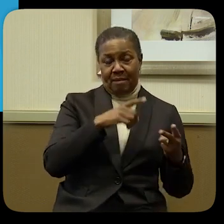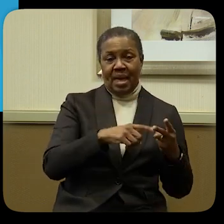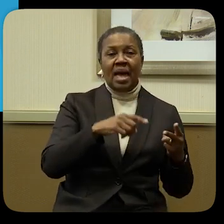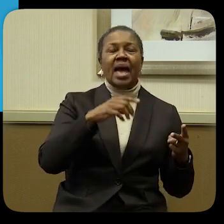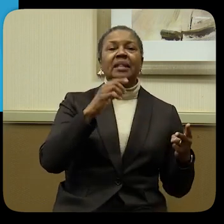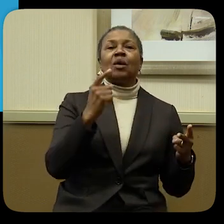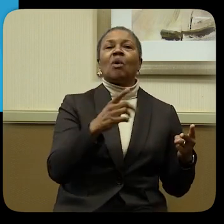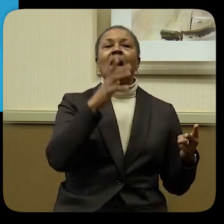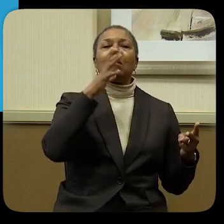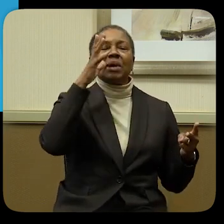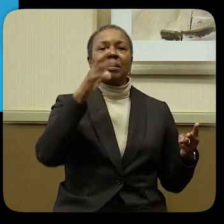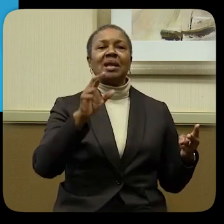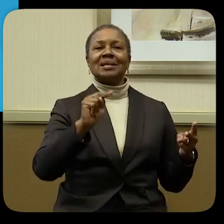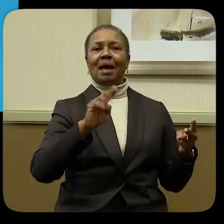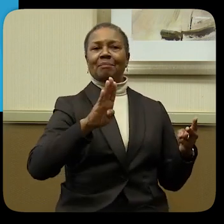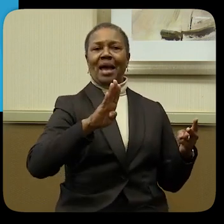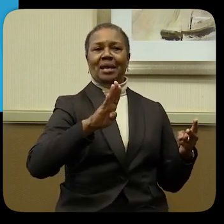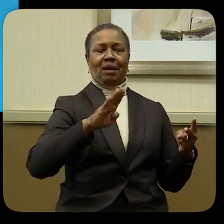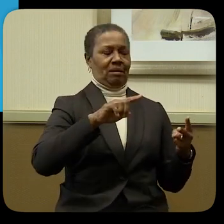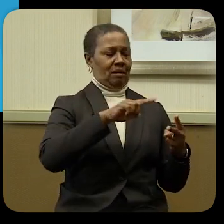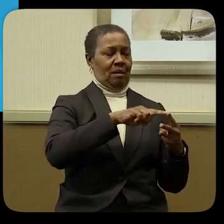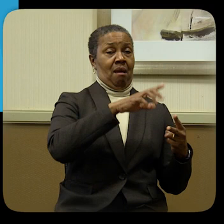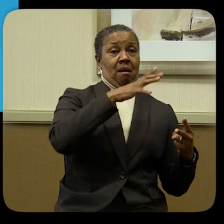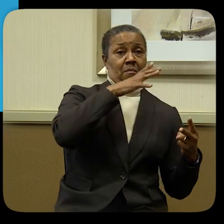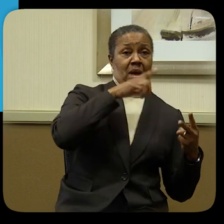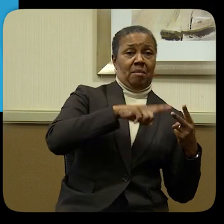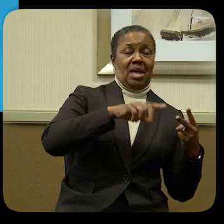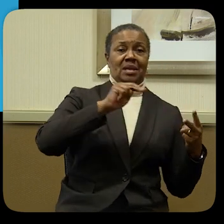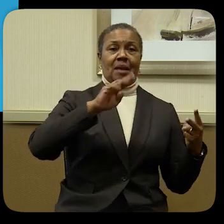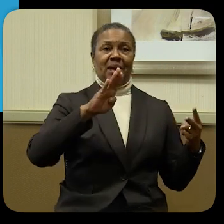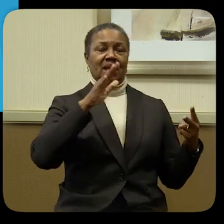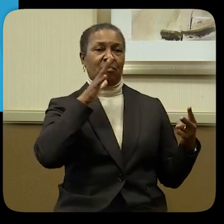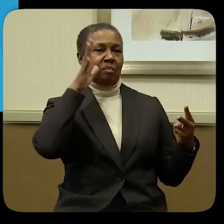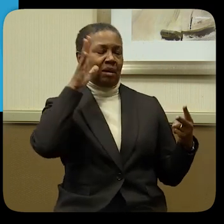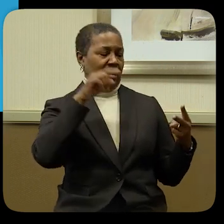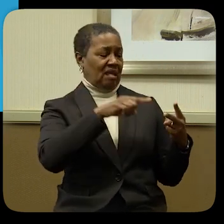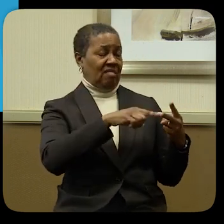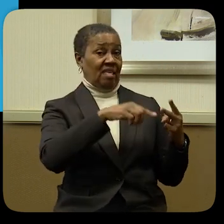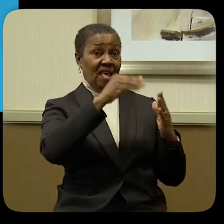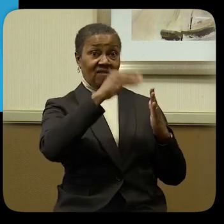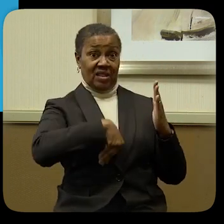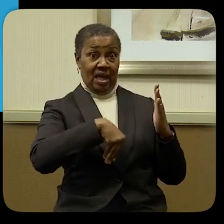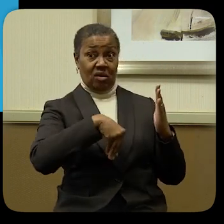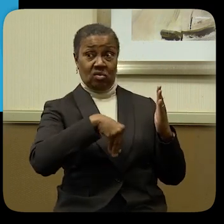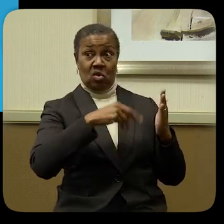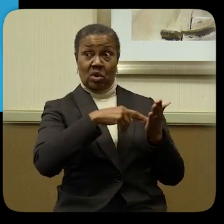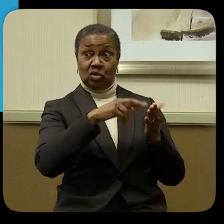non-binary parent? Would that non-binary parent be able to fill out your registration forms